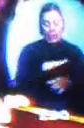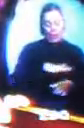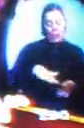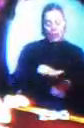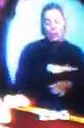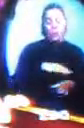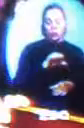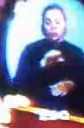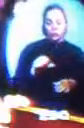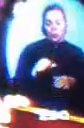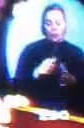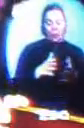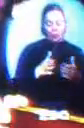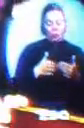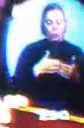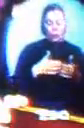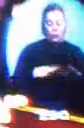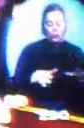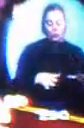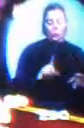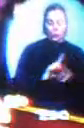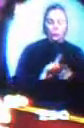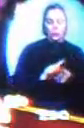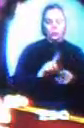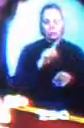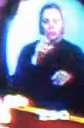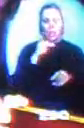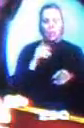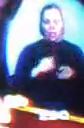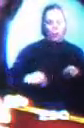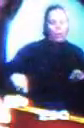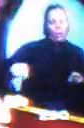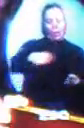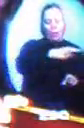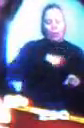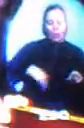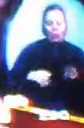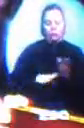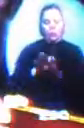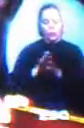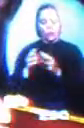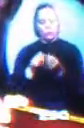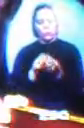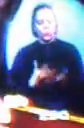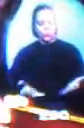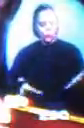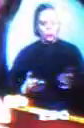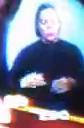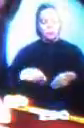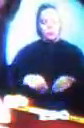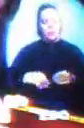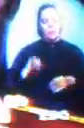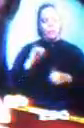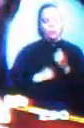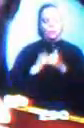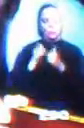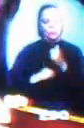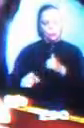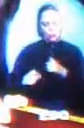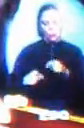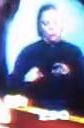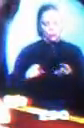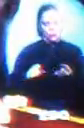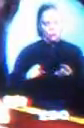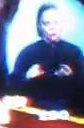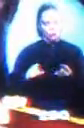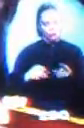away. And some investments were also made in municipal infrastructure to compensate the community for